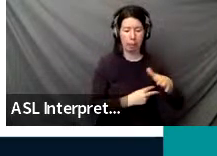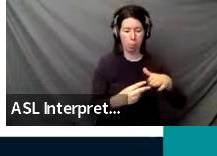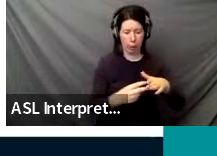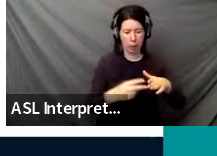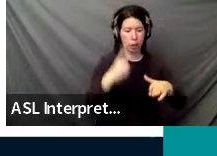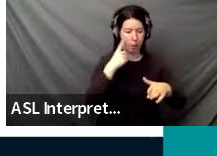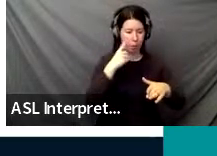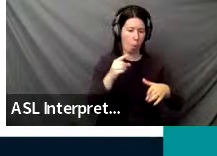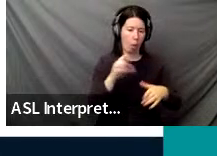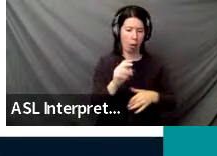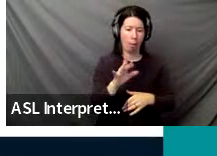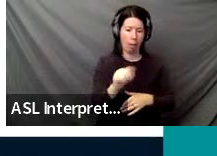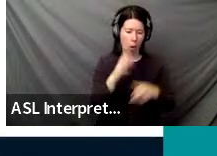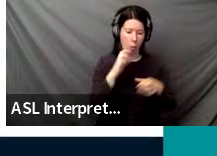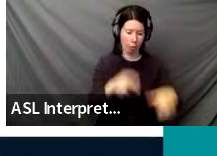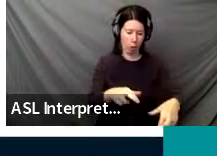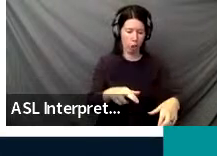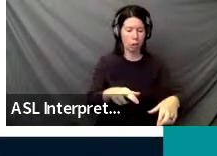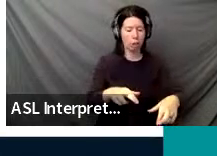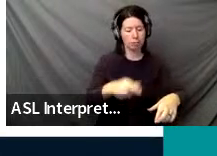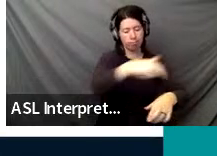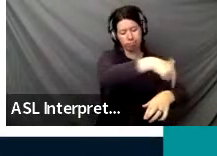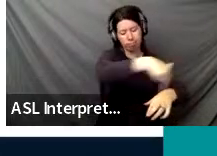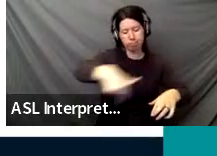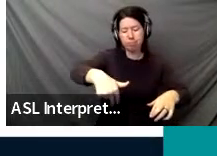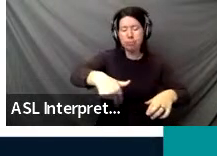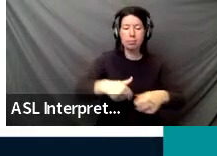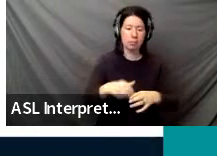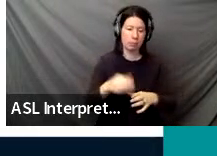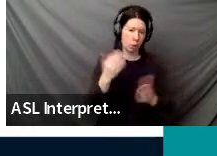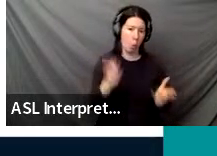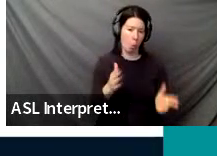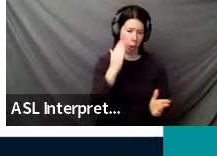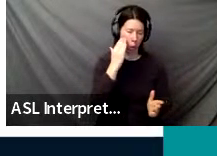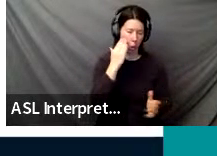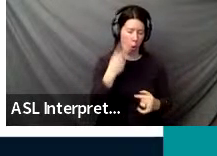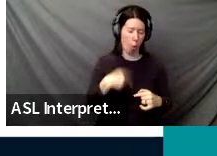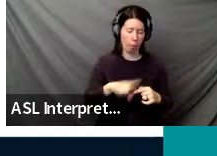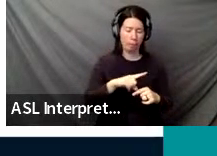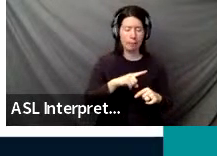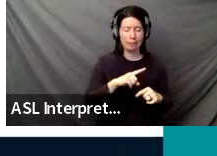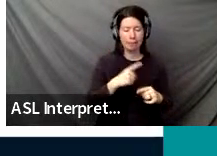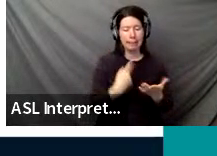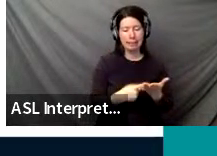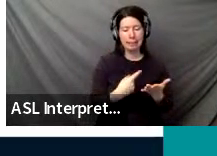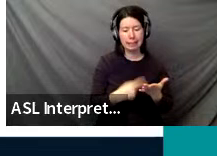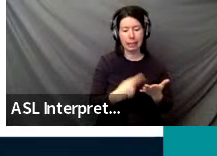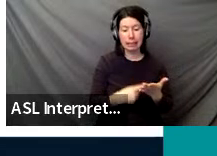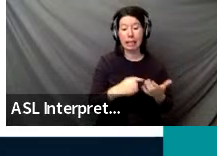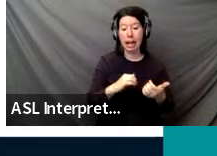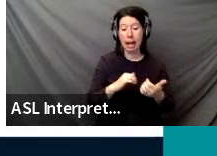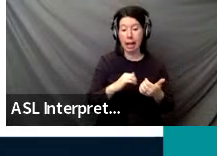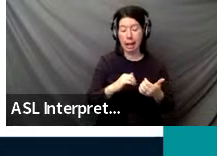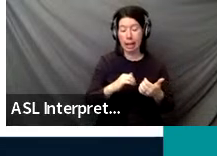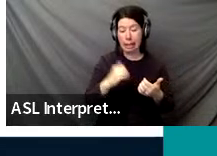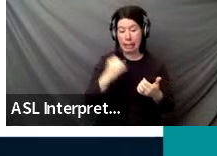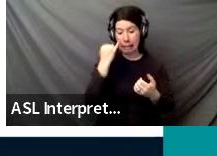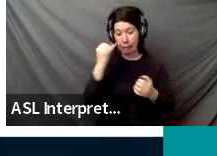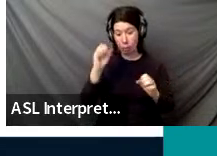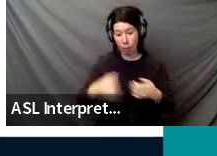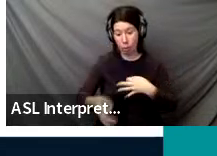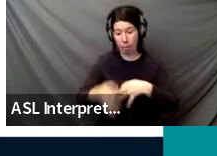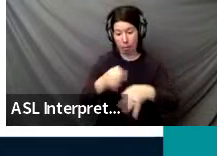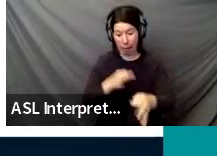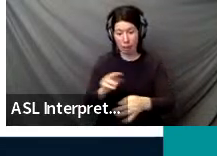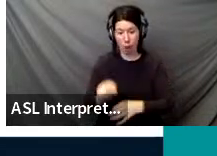River. As you're aware, we've had a lot of discussion about replacing the bridge over the North Portland Harbor as well. So that's included